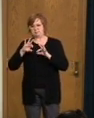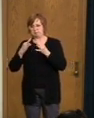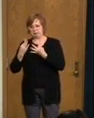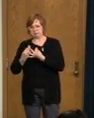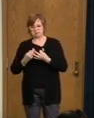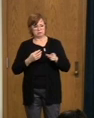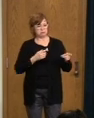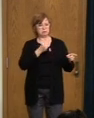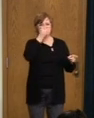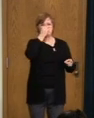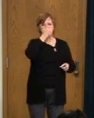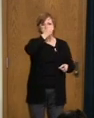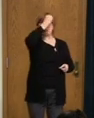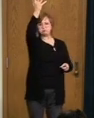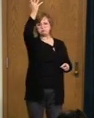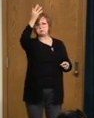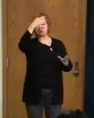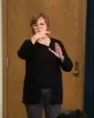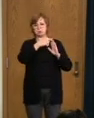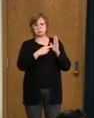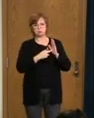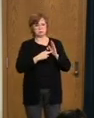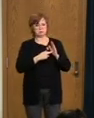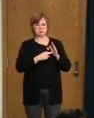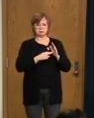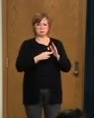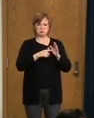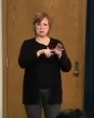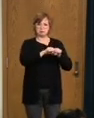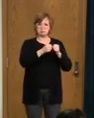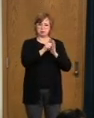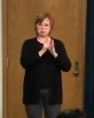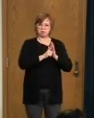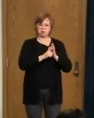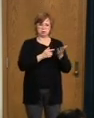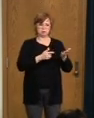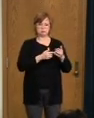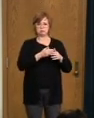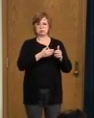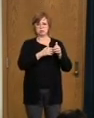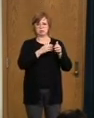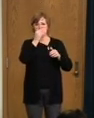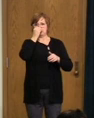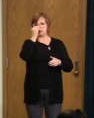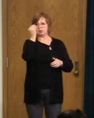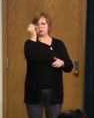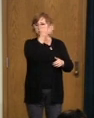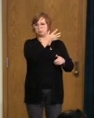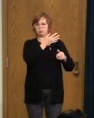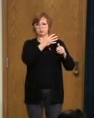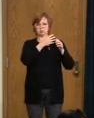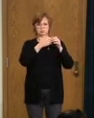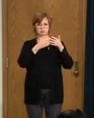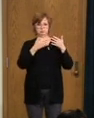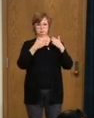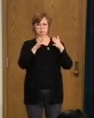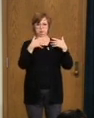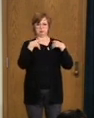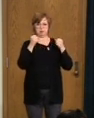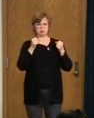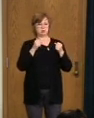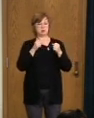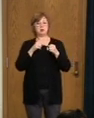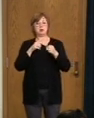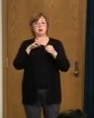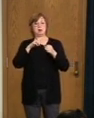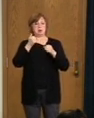follow public health advice, which is against the law, and they quite simply shouldn't do it. With respect to the individual that made